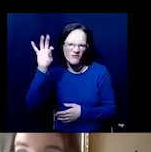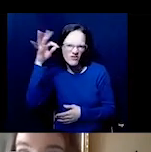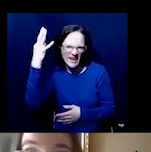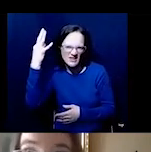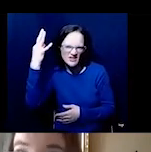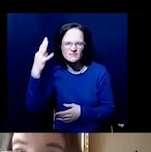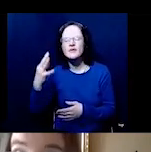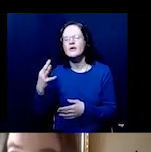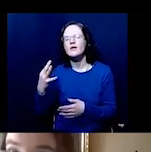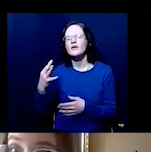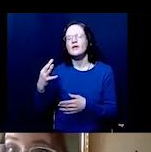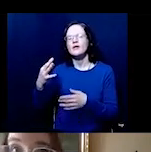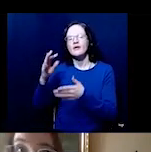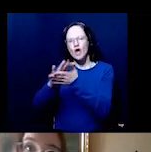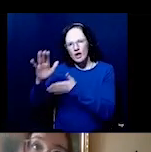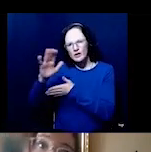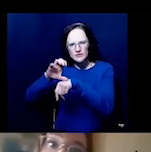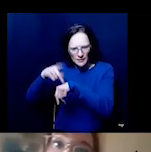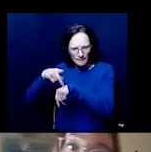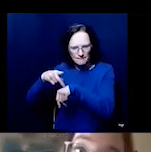on that, because I didn't address it that much.